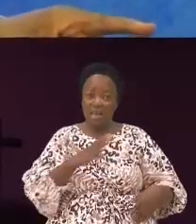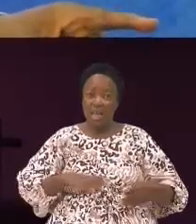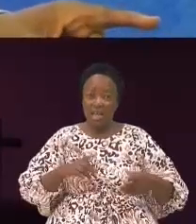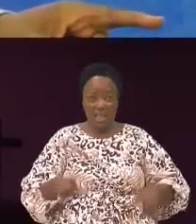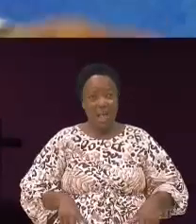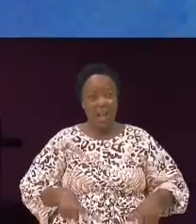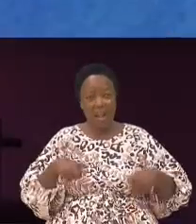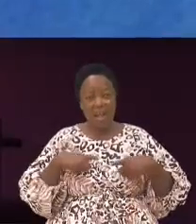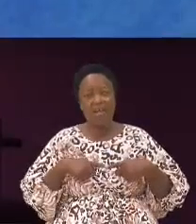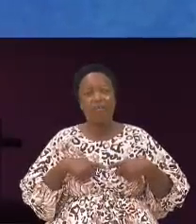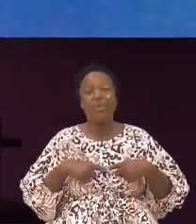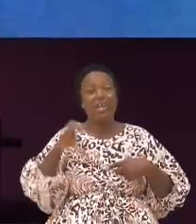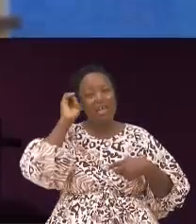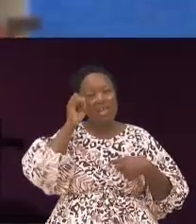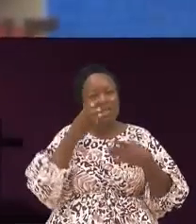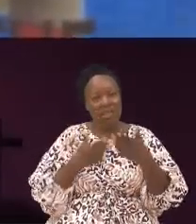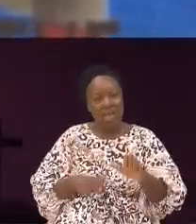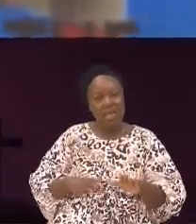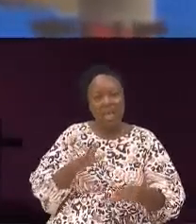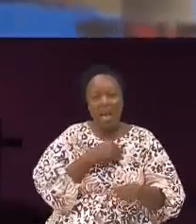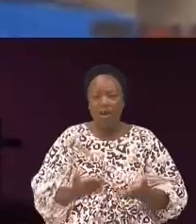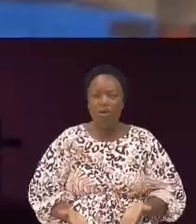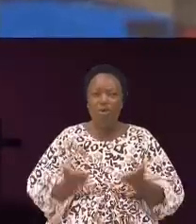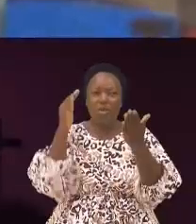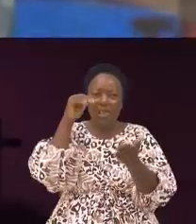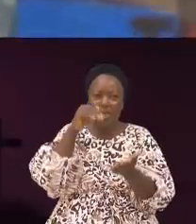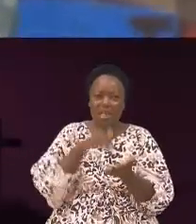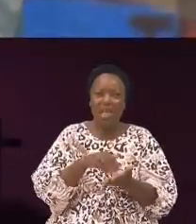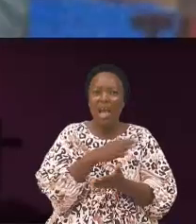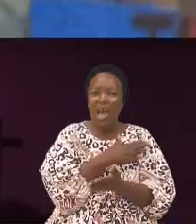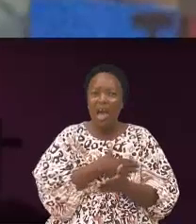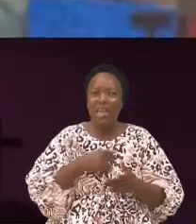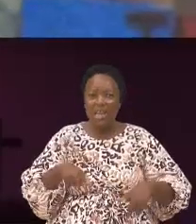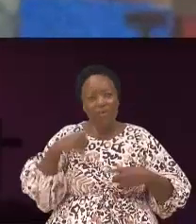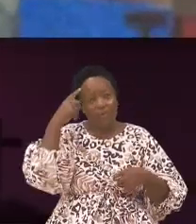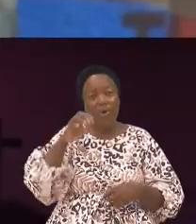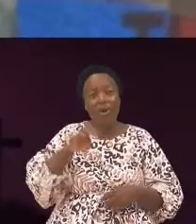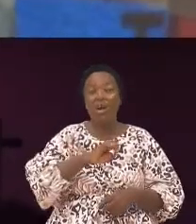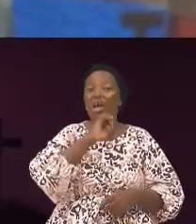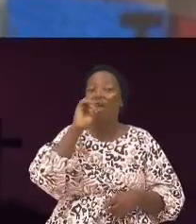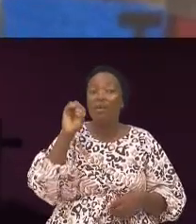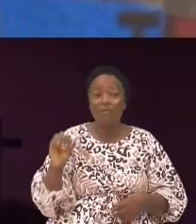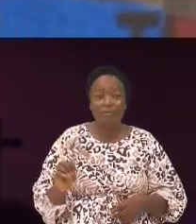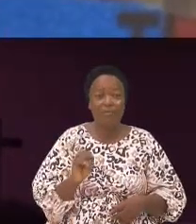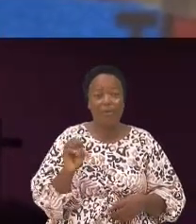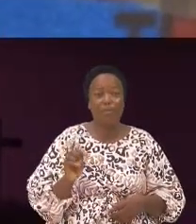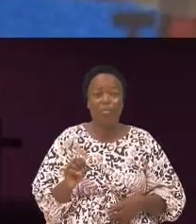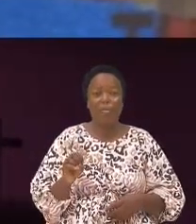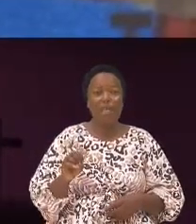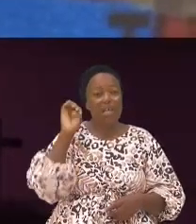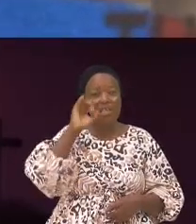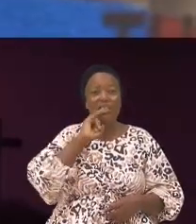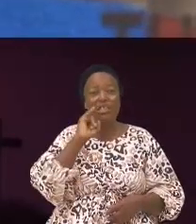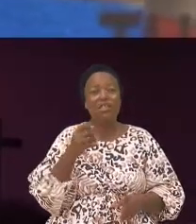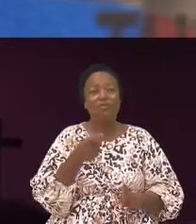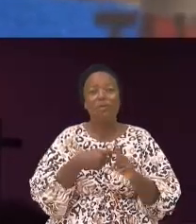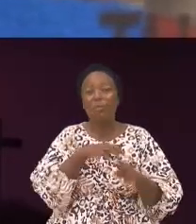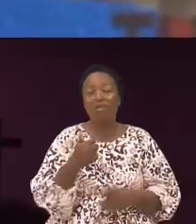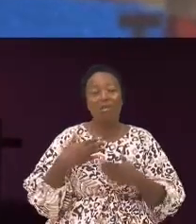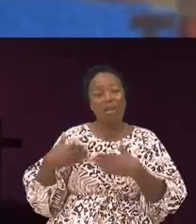one side, and Christ alive. He died, he rose again, and he